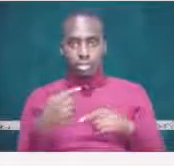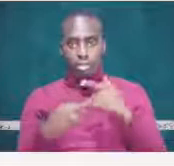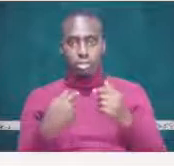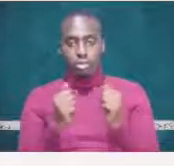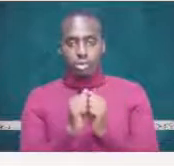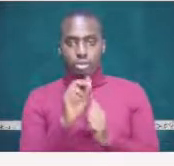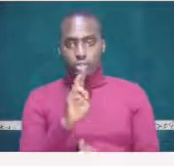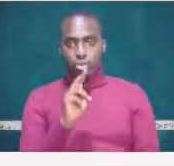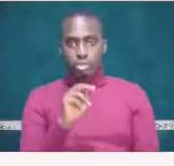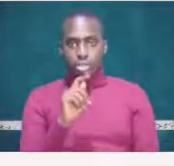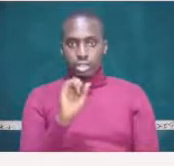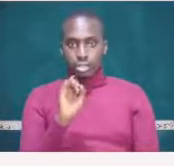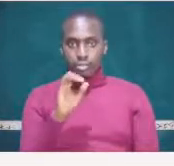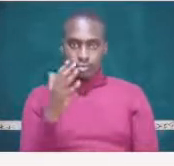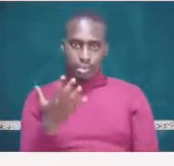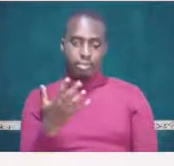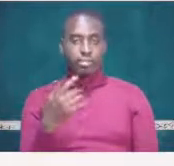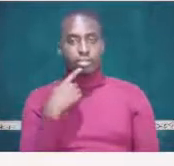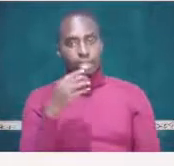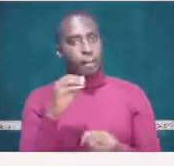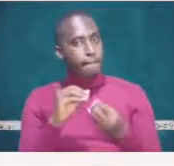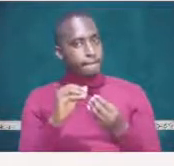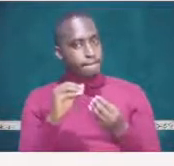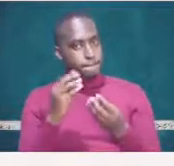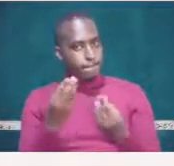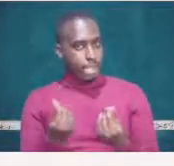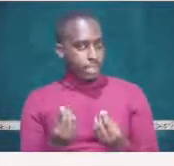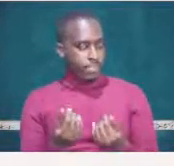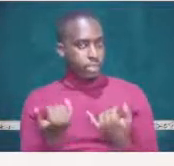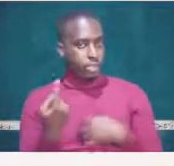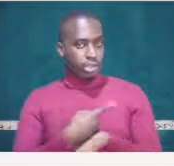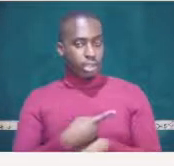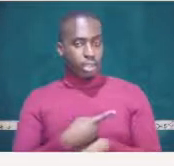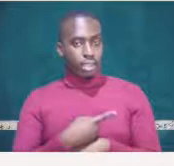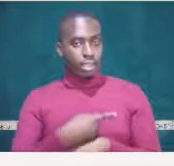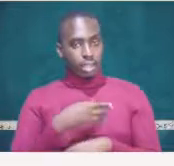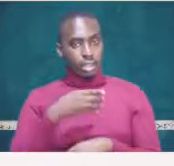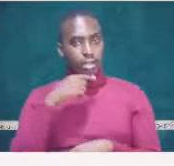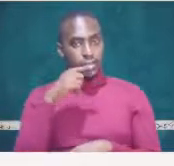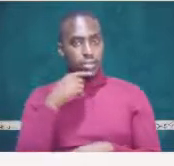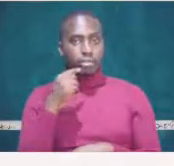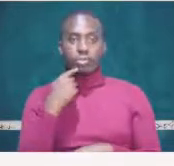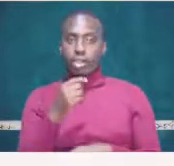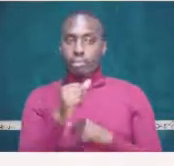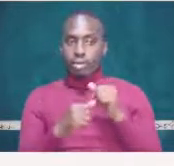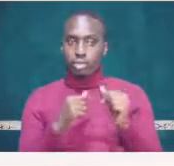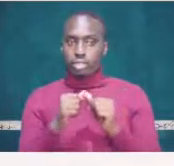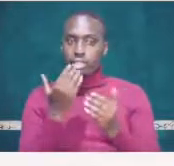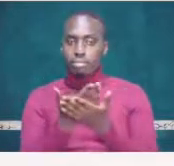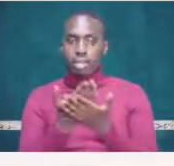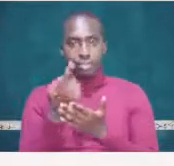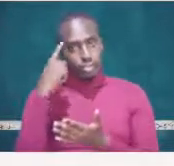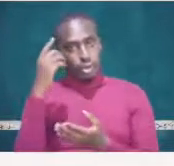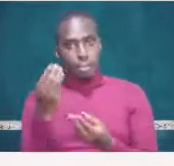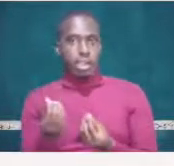5, which is money. And our lesson today, learners of senior 5, we are going to talk about demand for